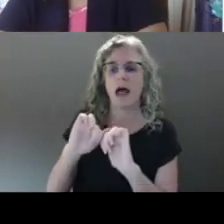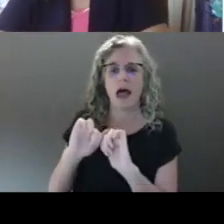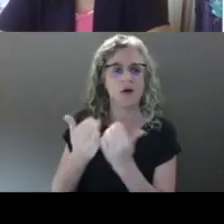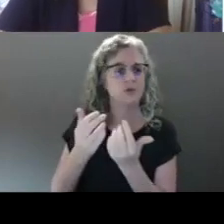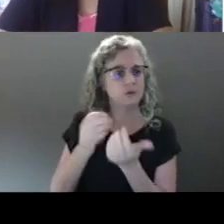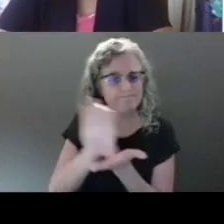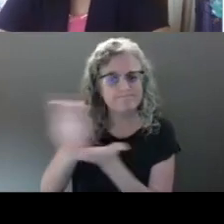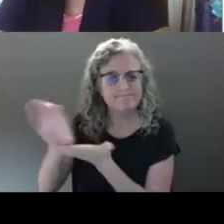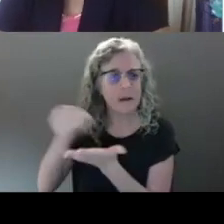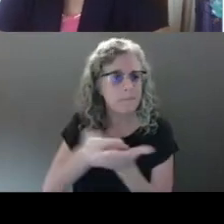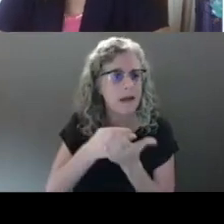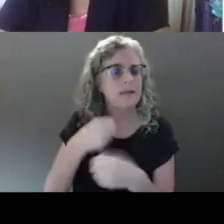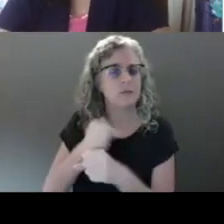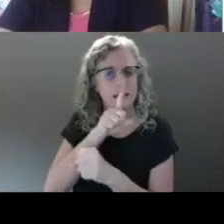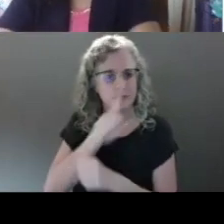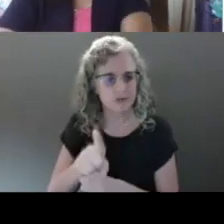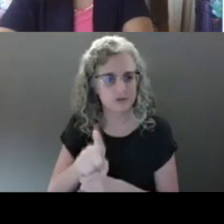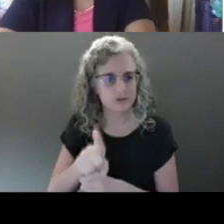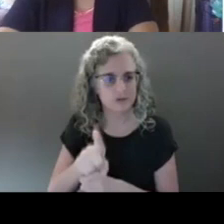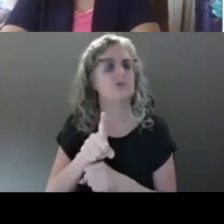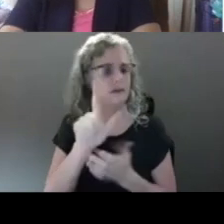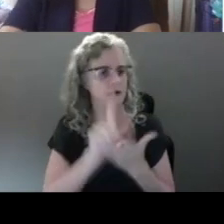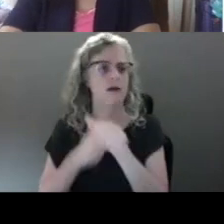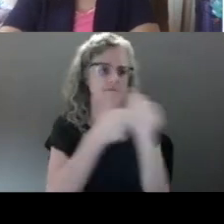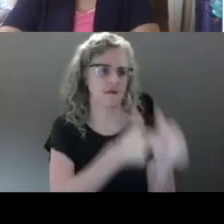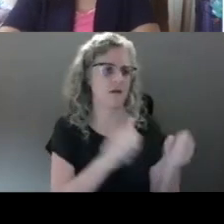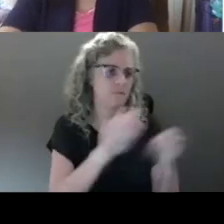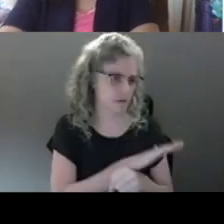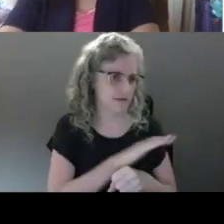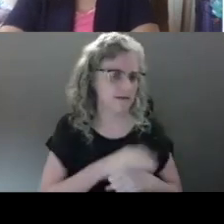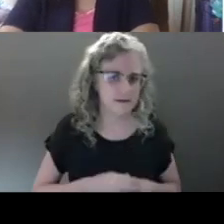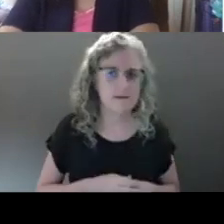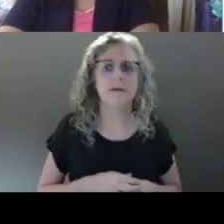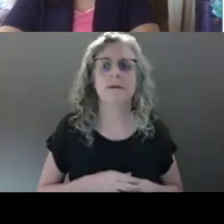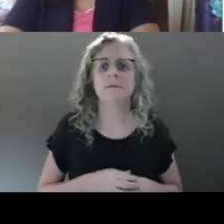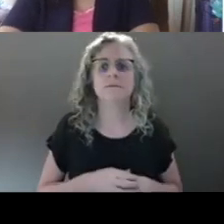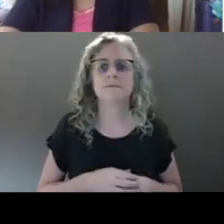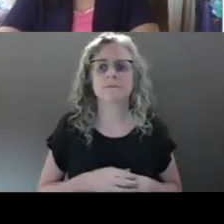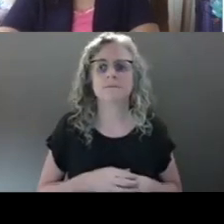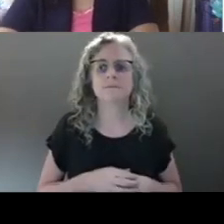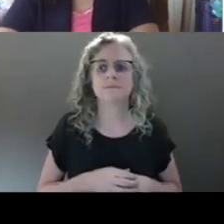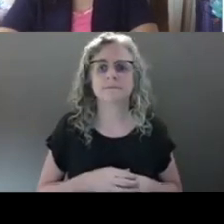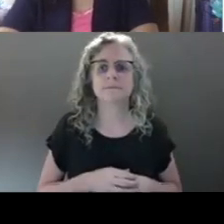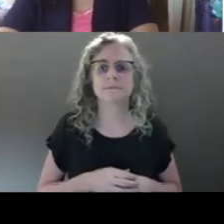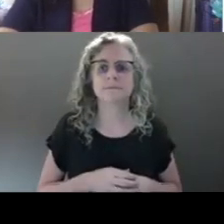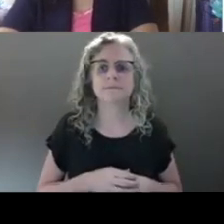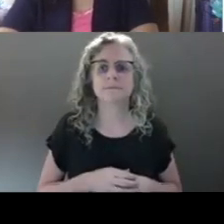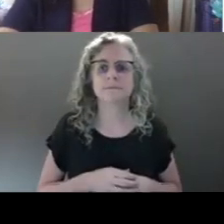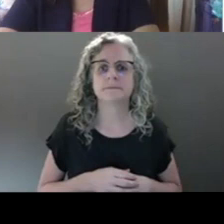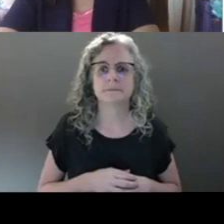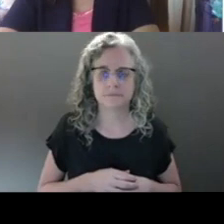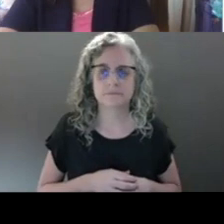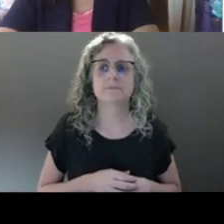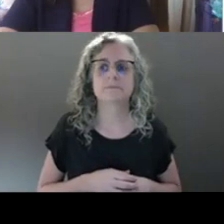the law is actually implemented. One way that this is done as well is